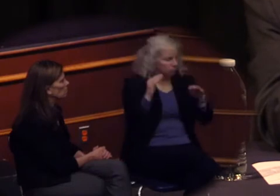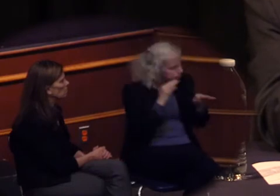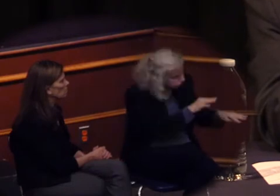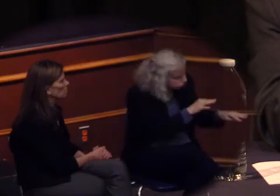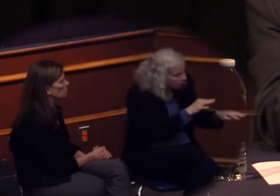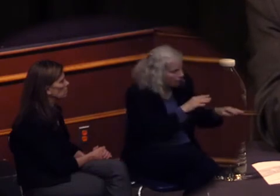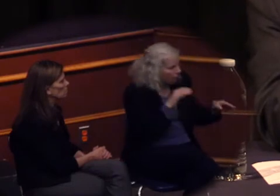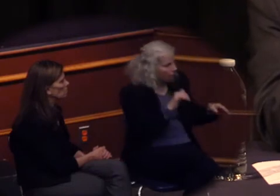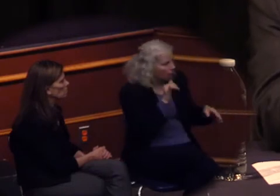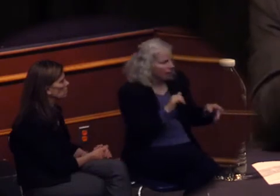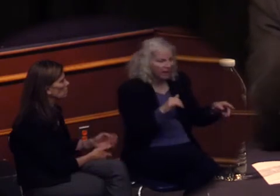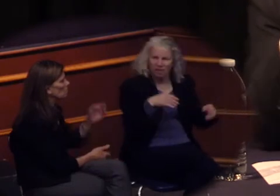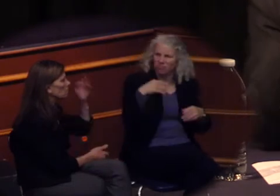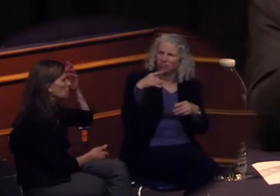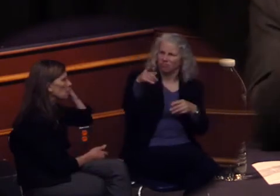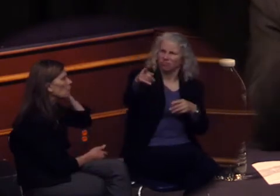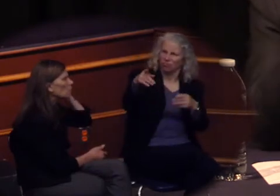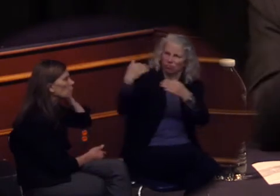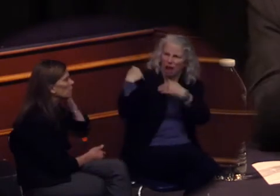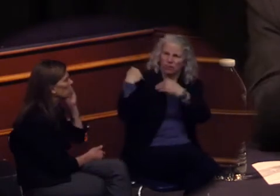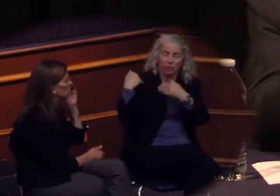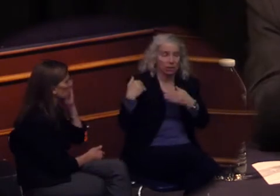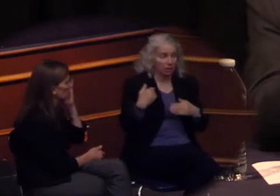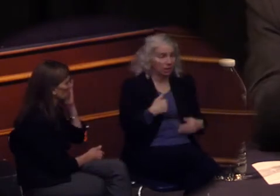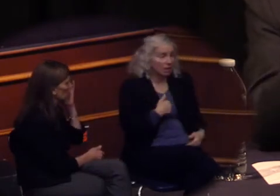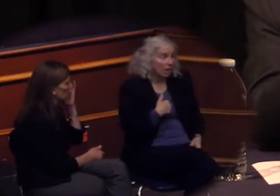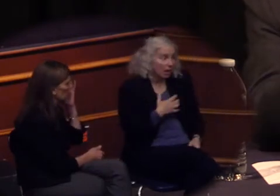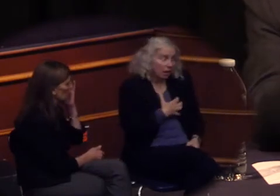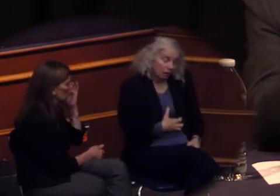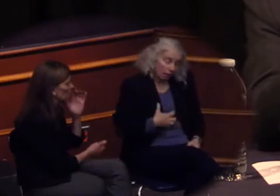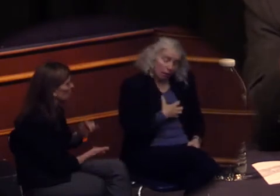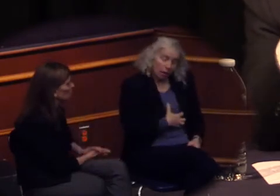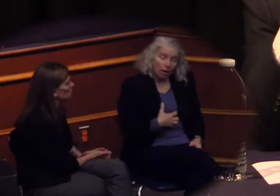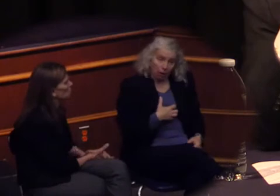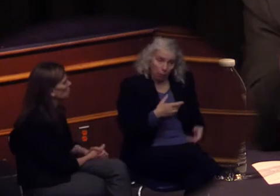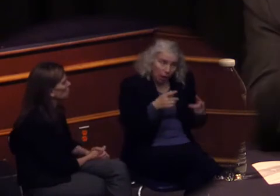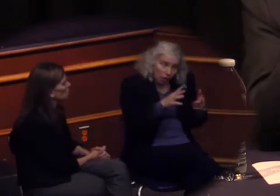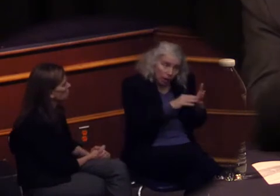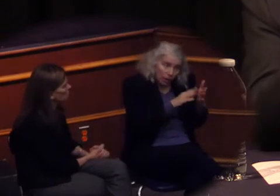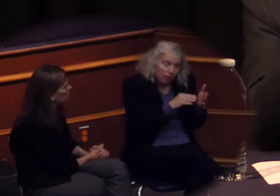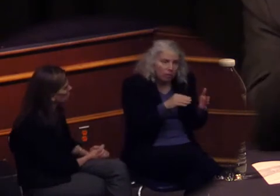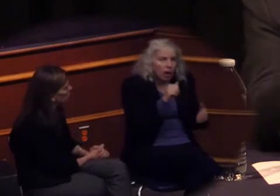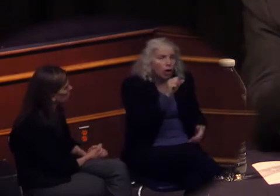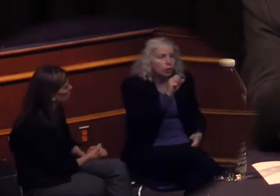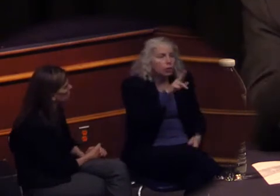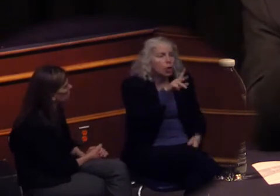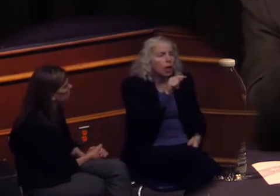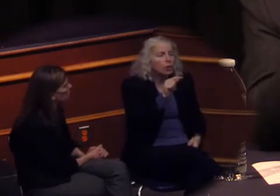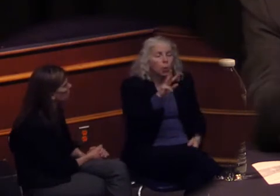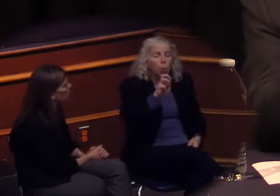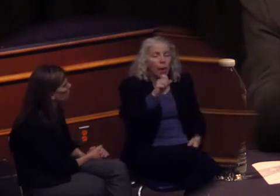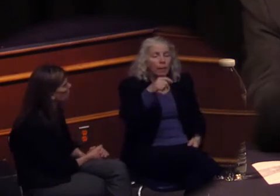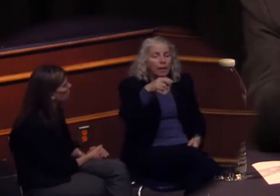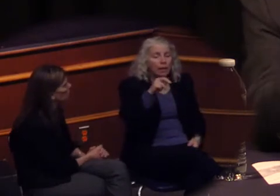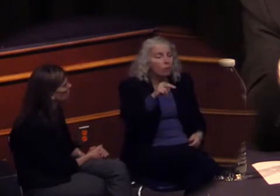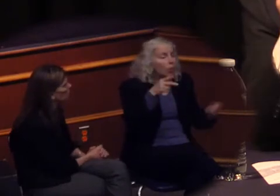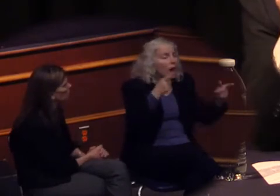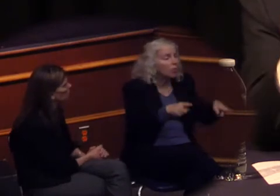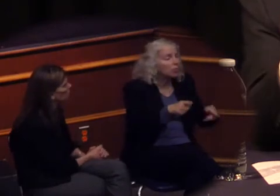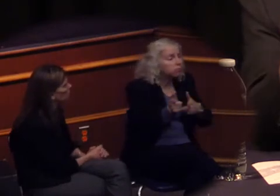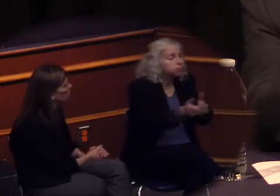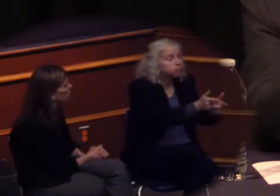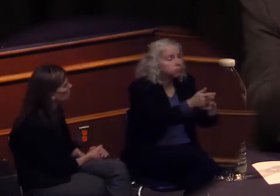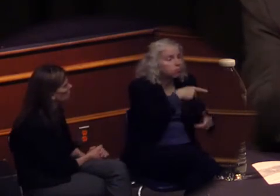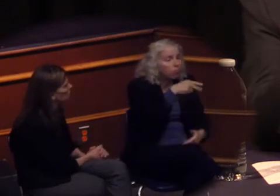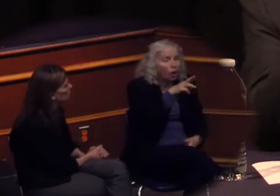to account. I was very disturbed to learn that the assault weapon used in Parkland was